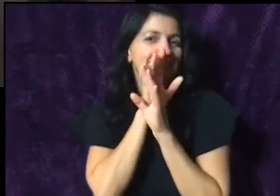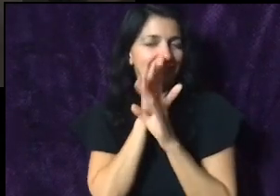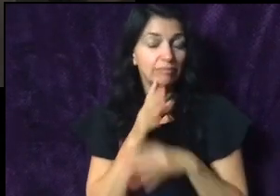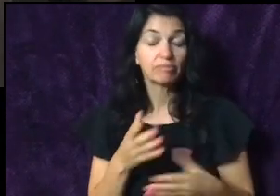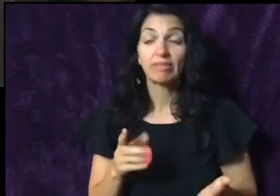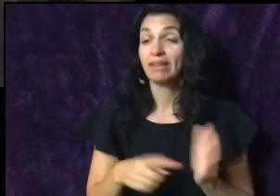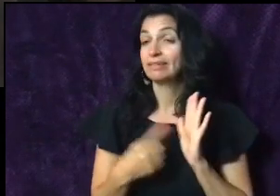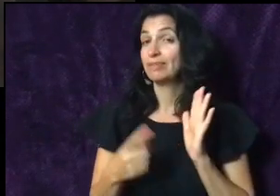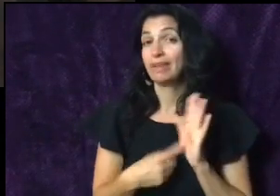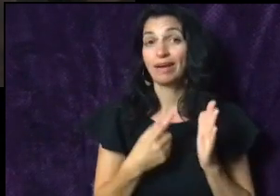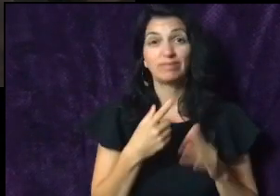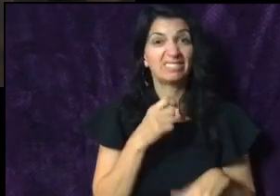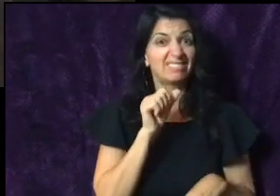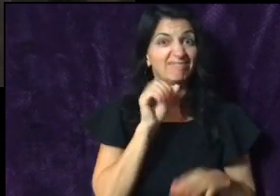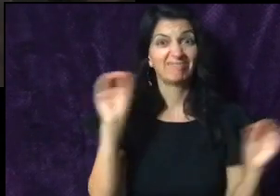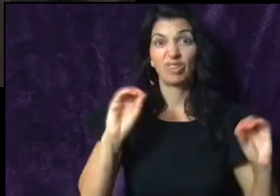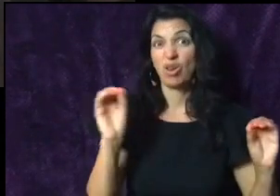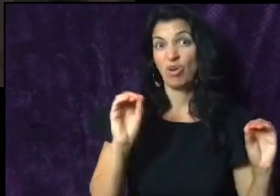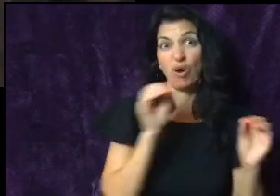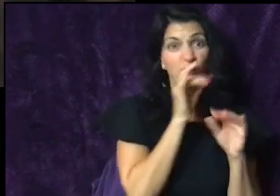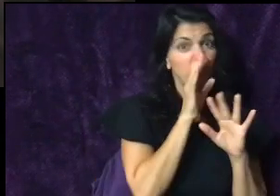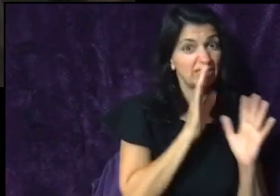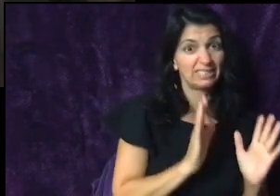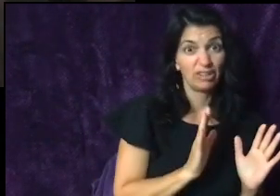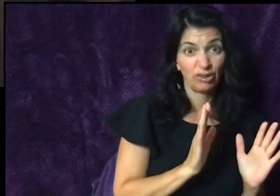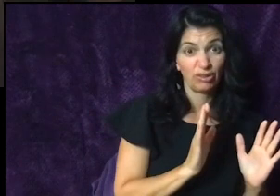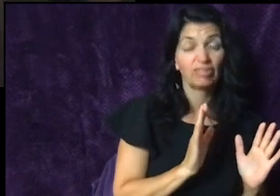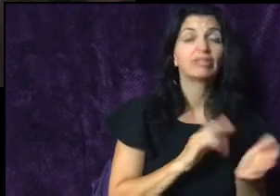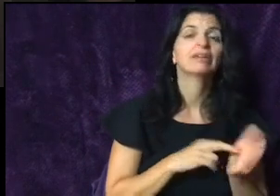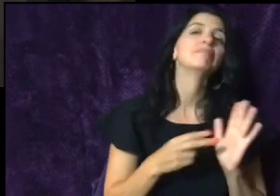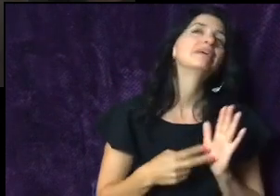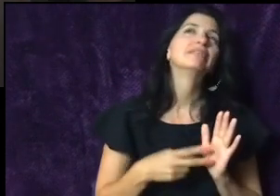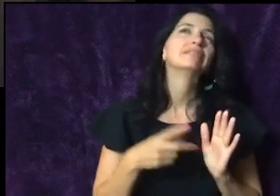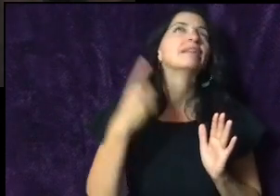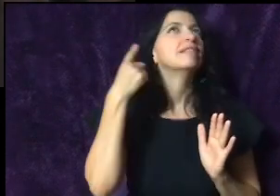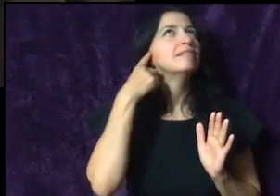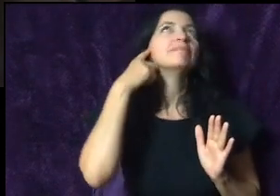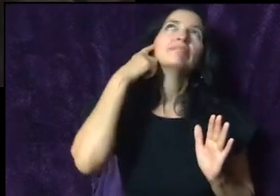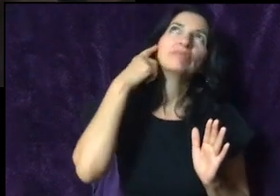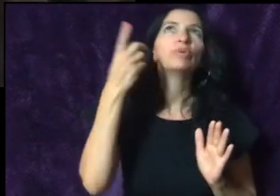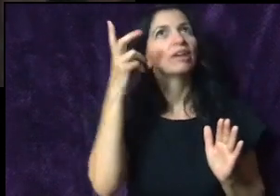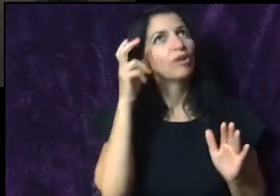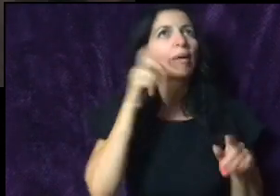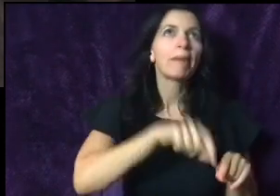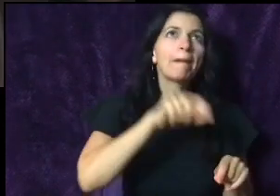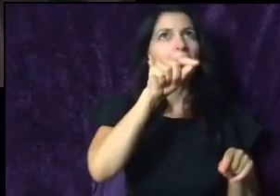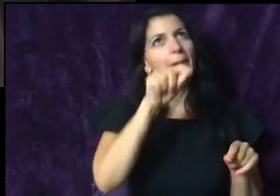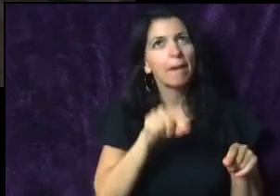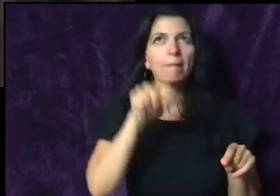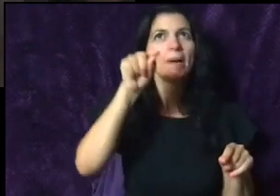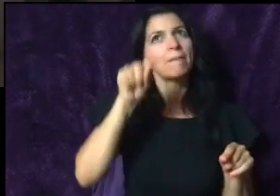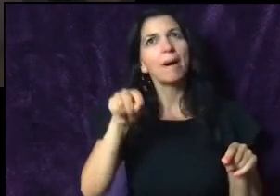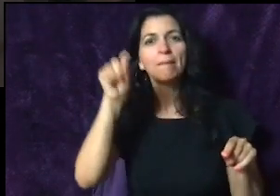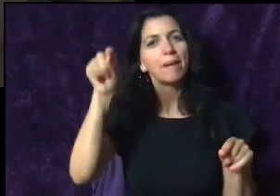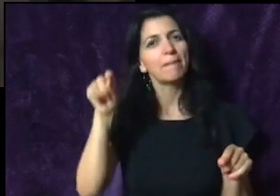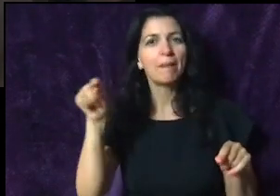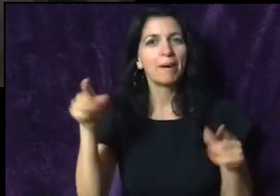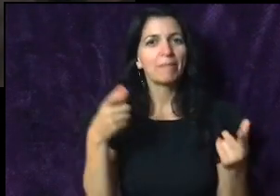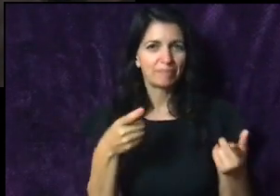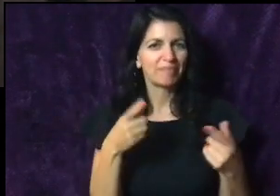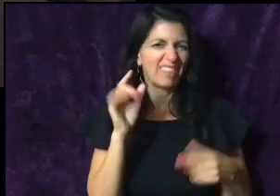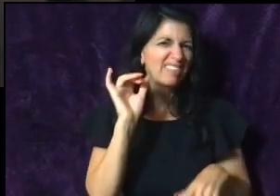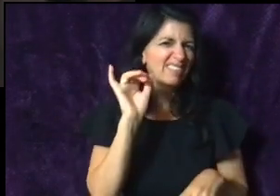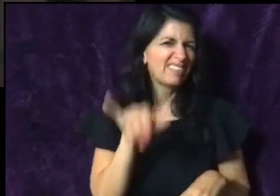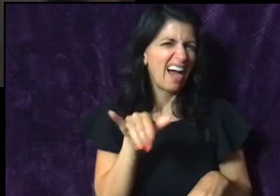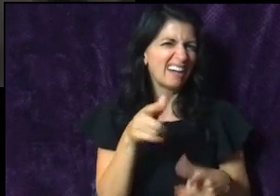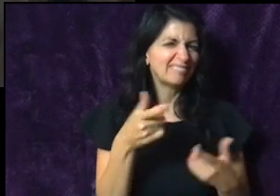singer singing, it might be the main part of the music that you hear, the part that you might hum to yourself a minute or two